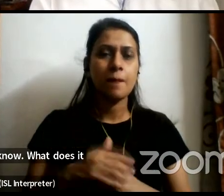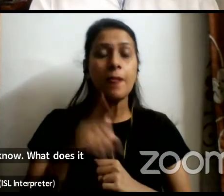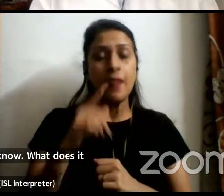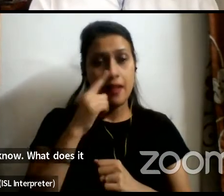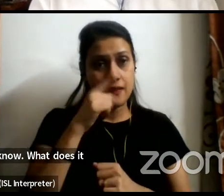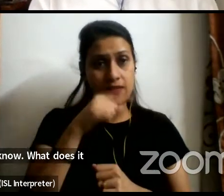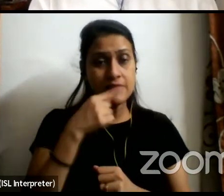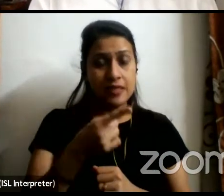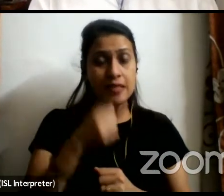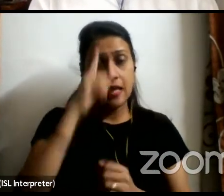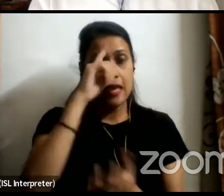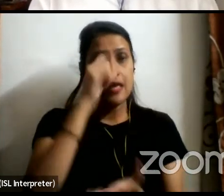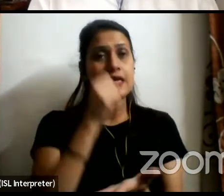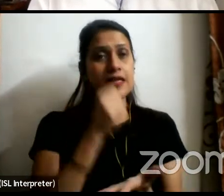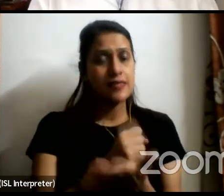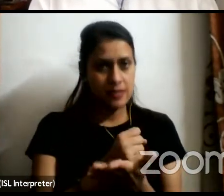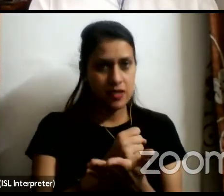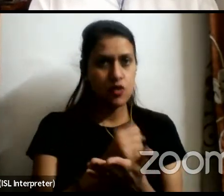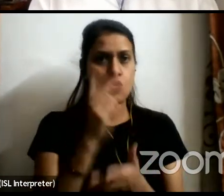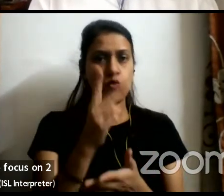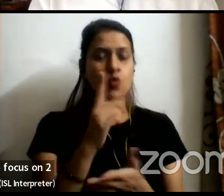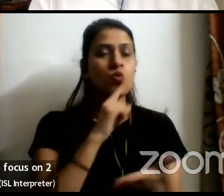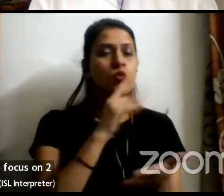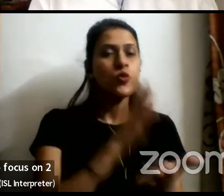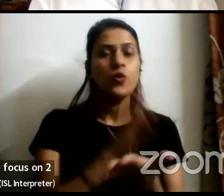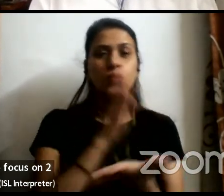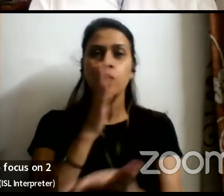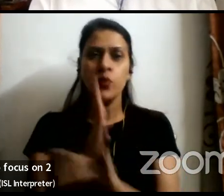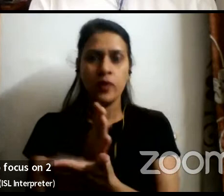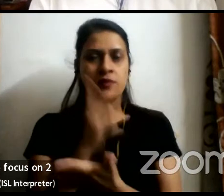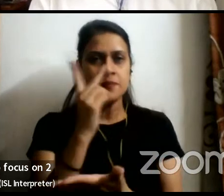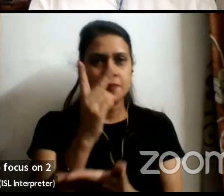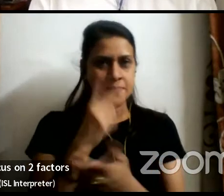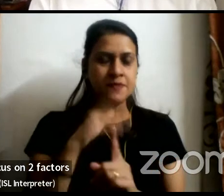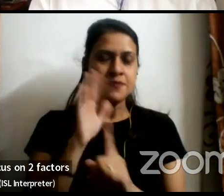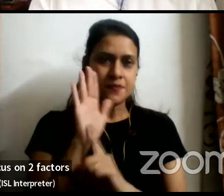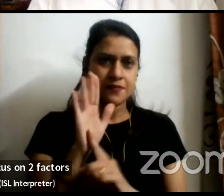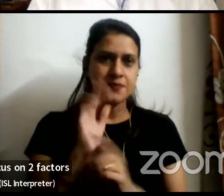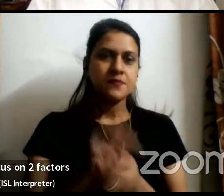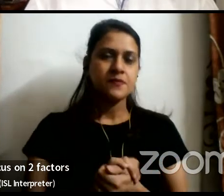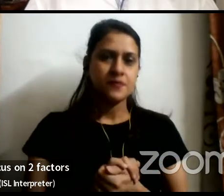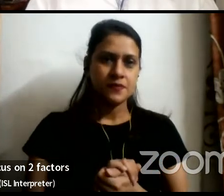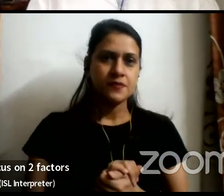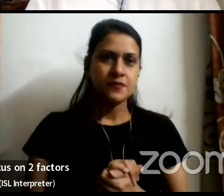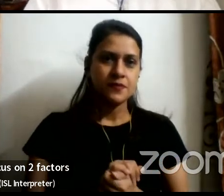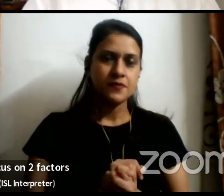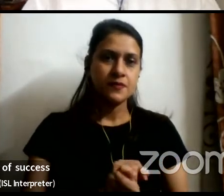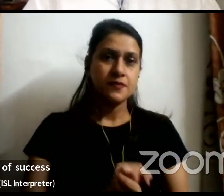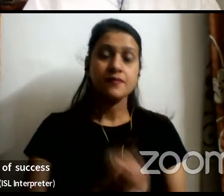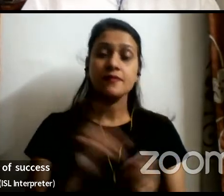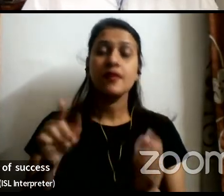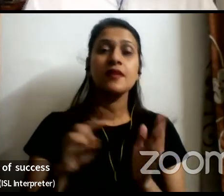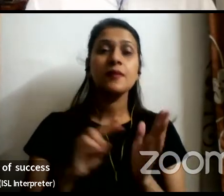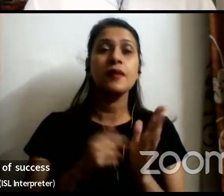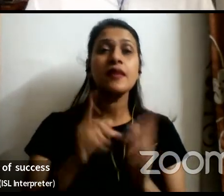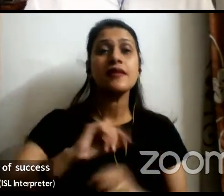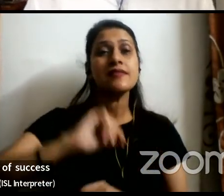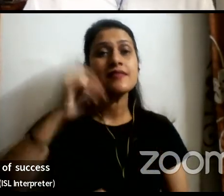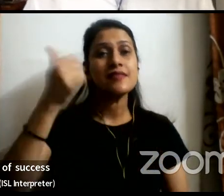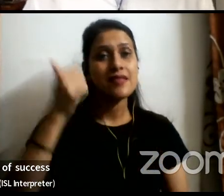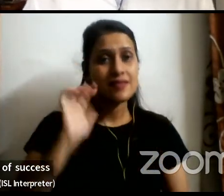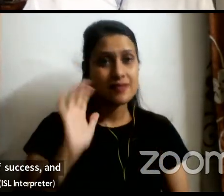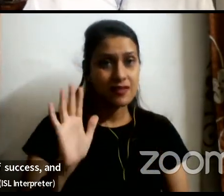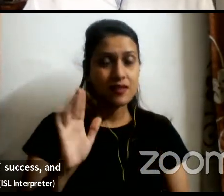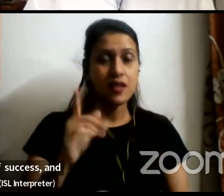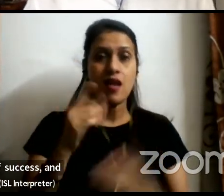decided to focus on two factors, which I think are very great signs of success, and they both relate to the extent